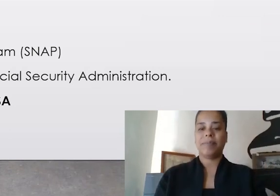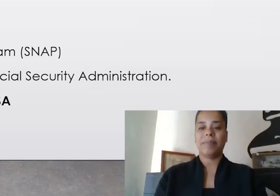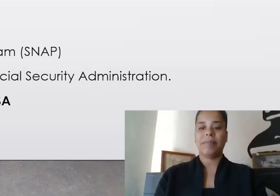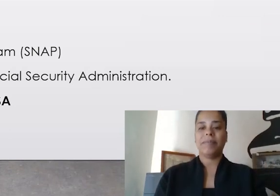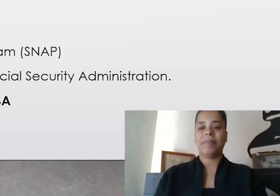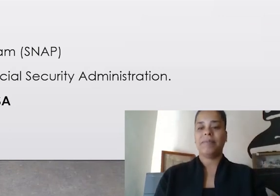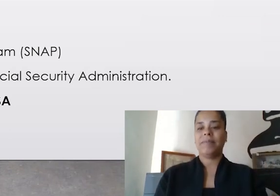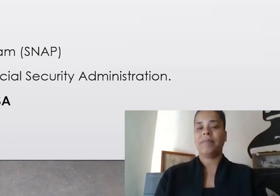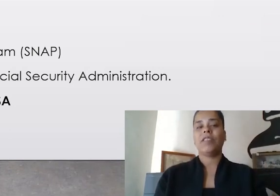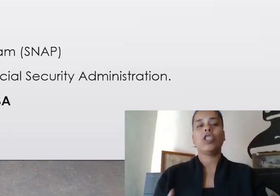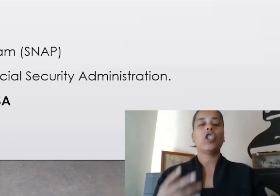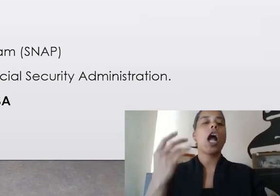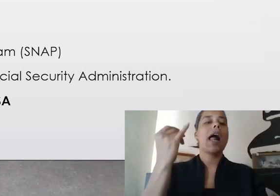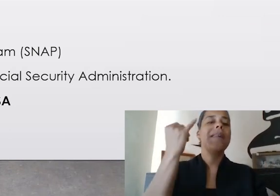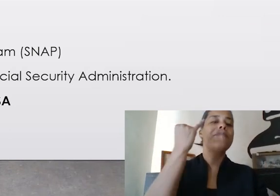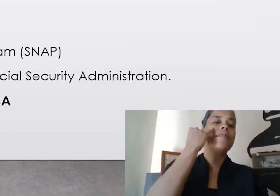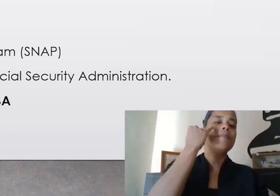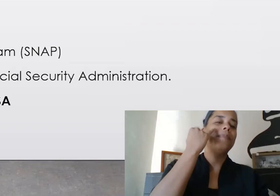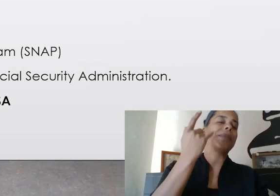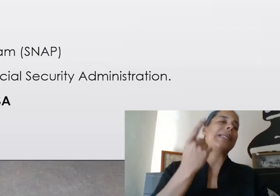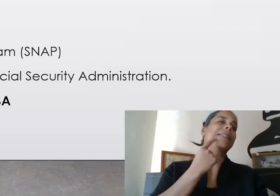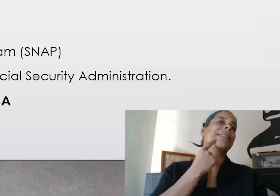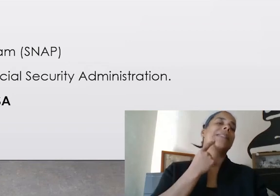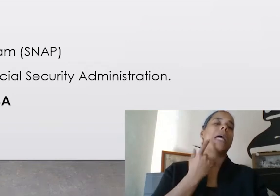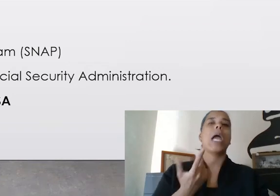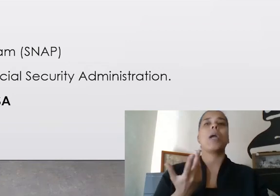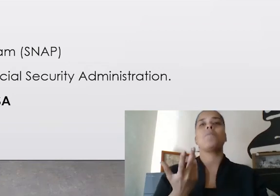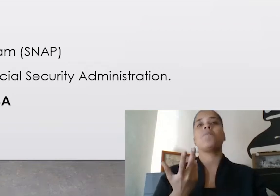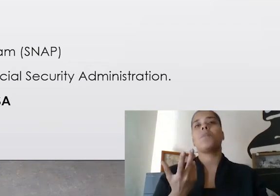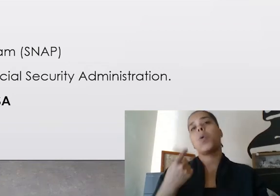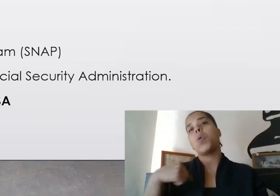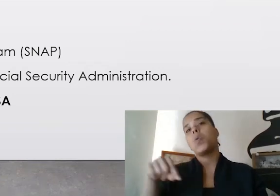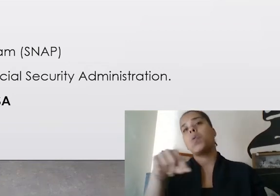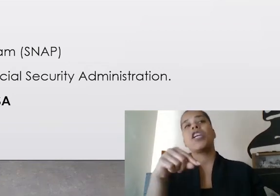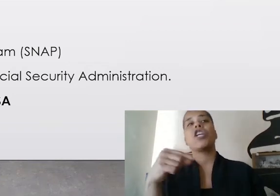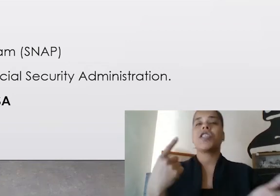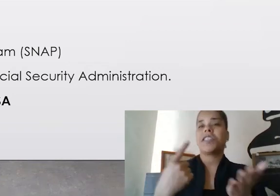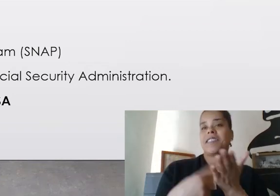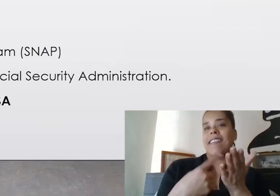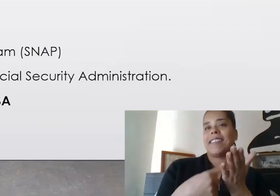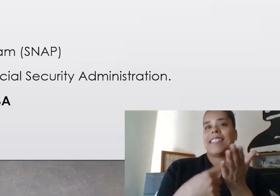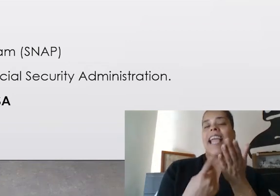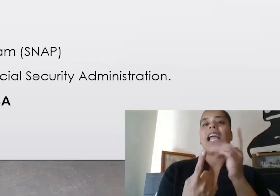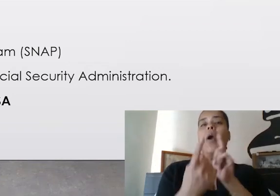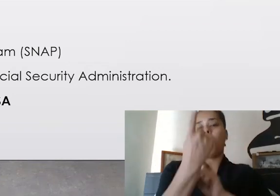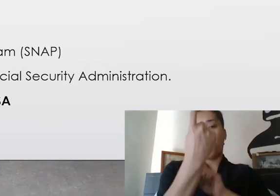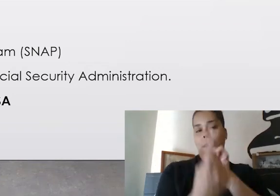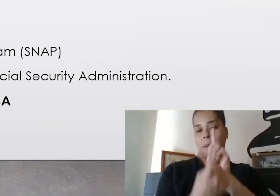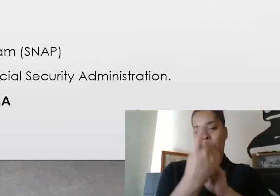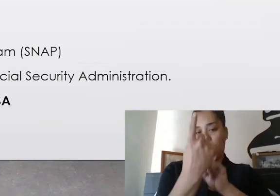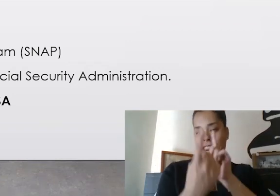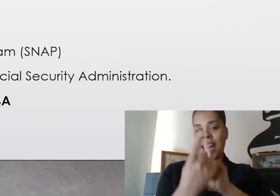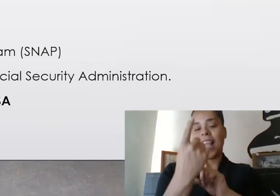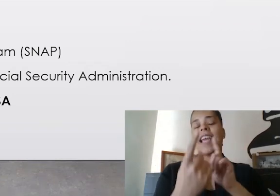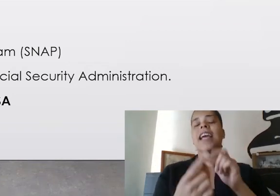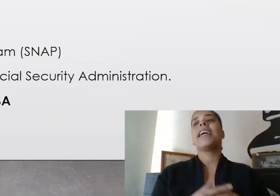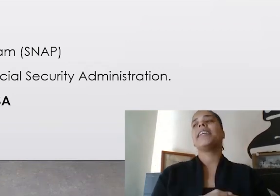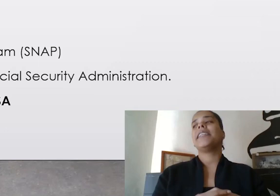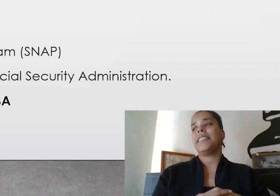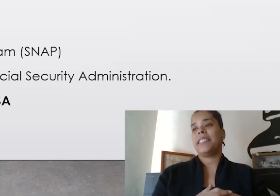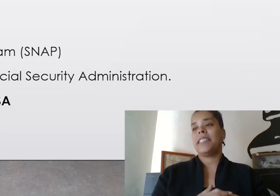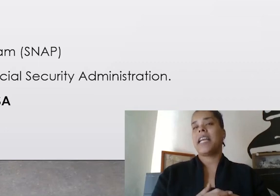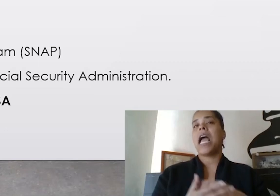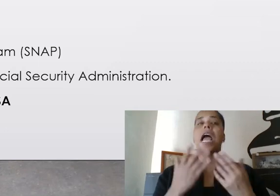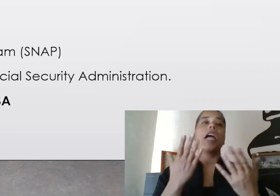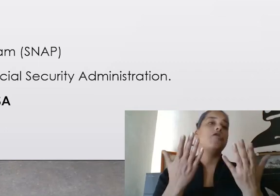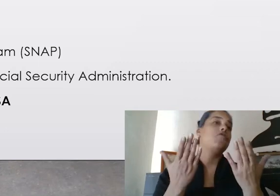let's just say that we are having a discussion. We're face to face, and I'm talking to you about things that you may have questions